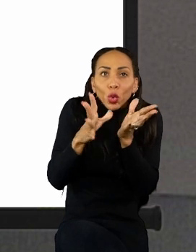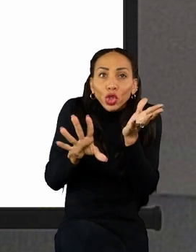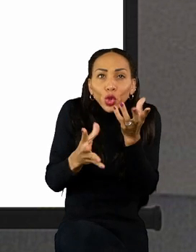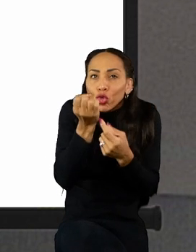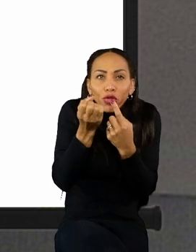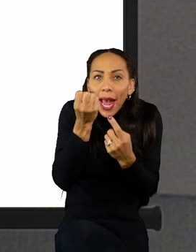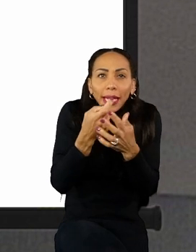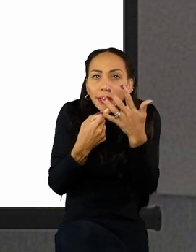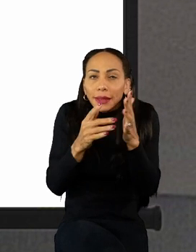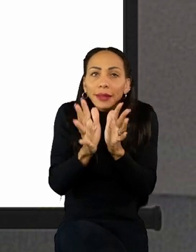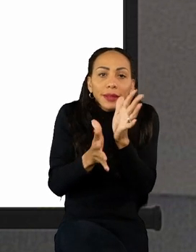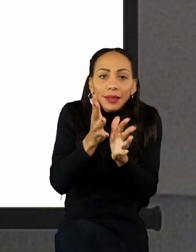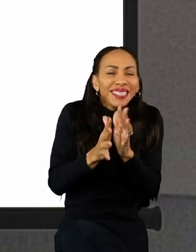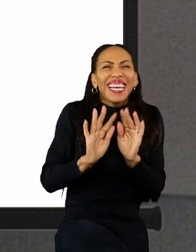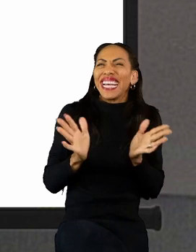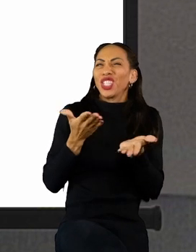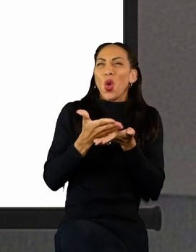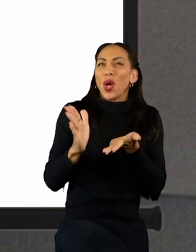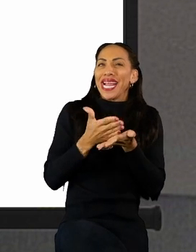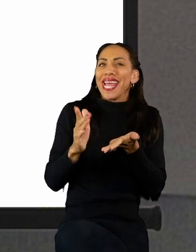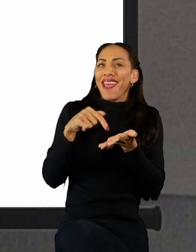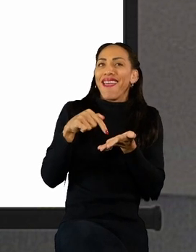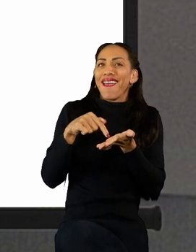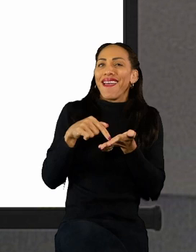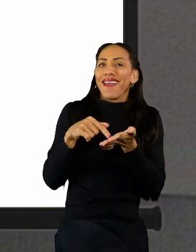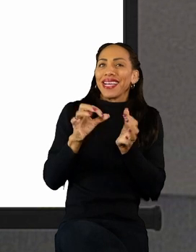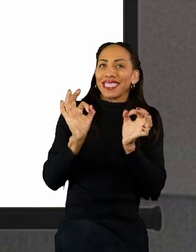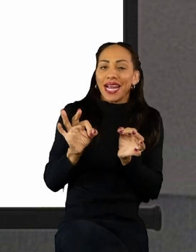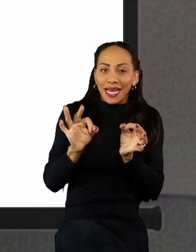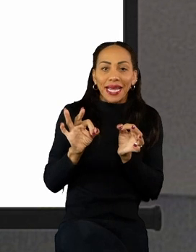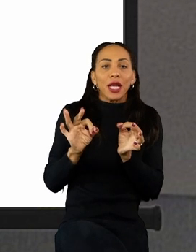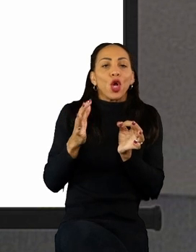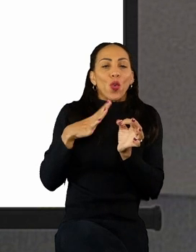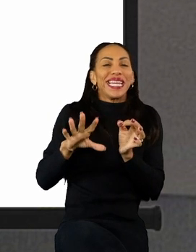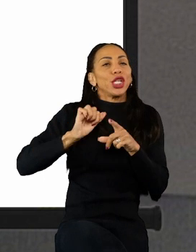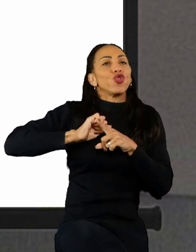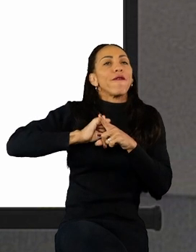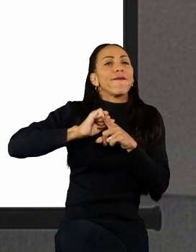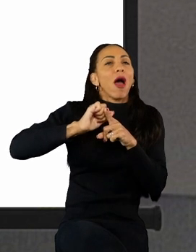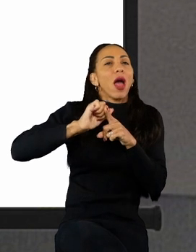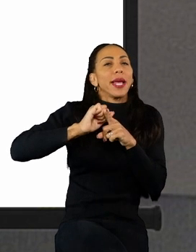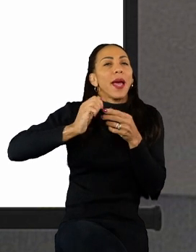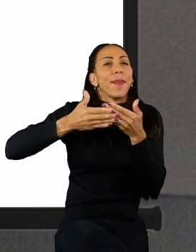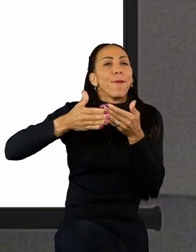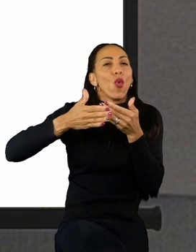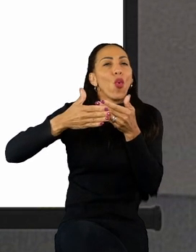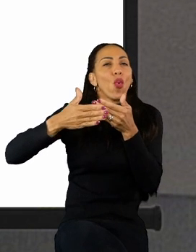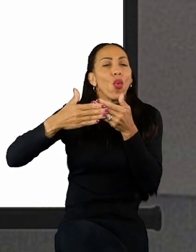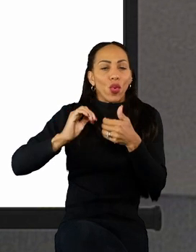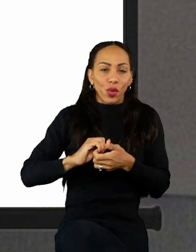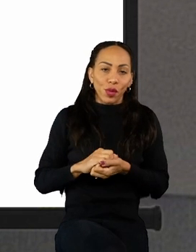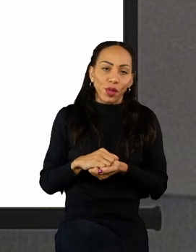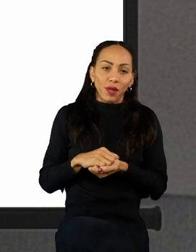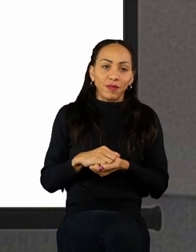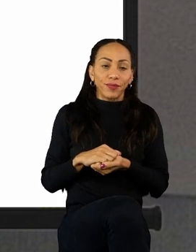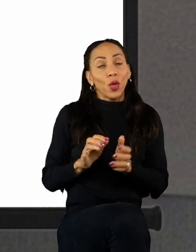clear within these slides, and that's really useful for me to know what's not clear, so that we can kind of refine it, because